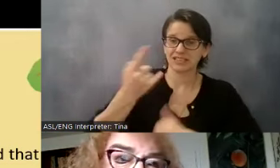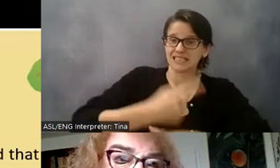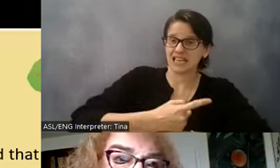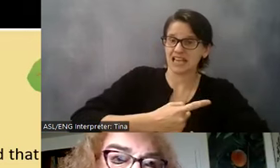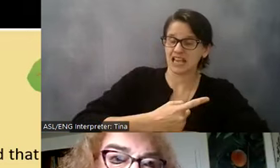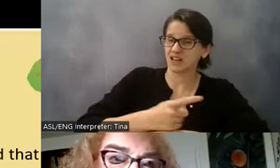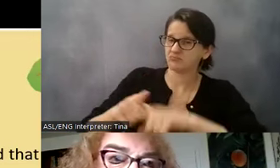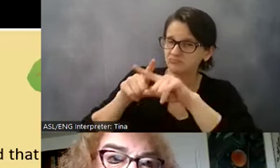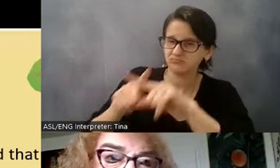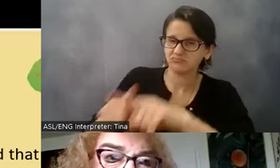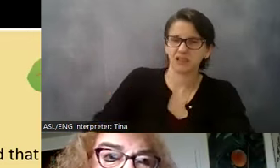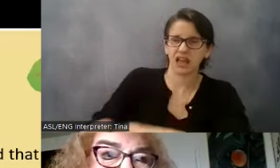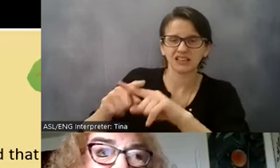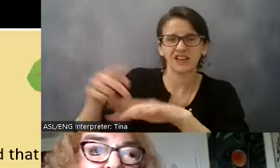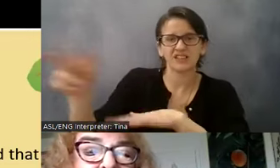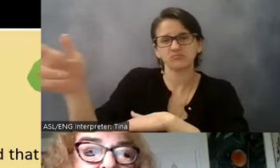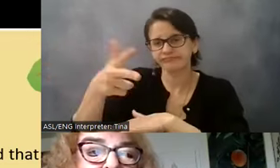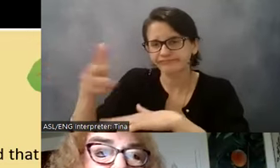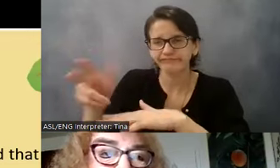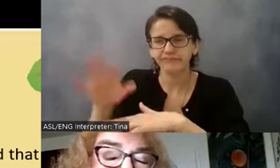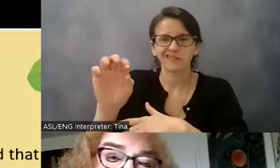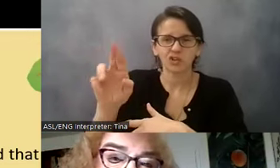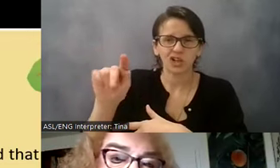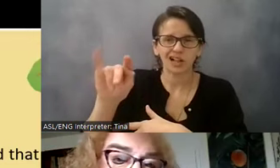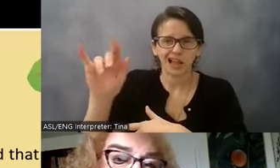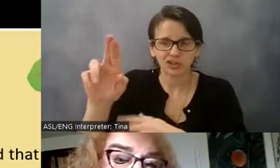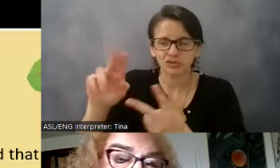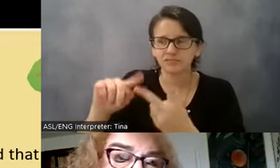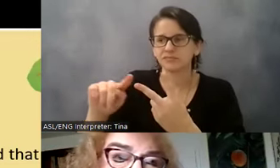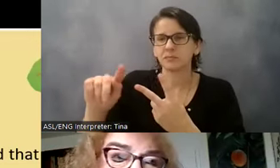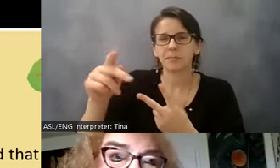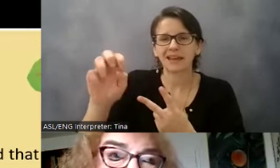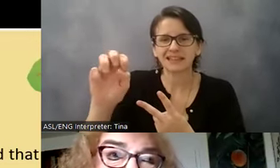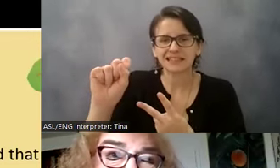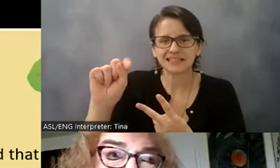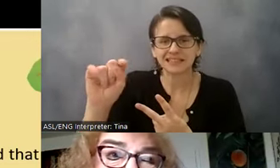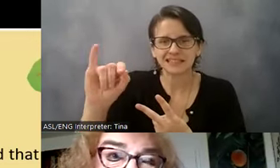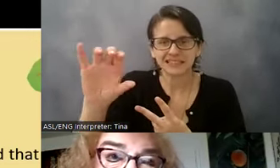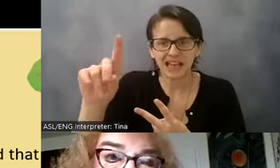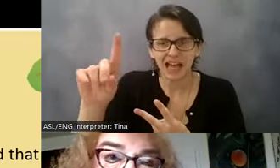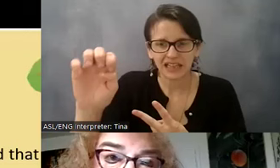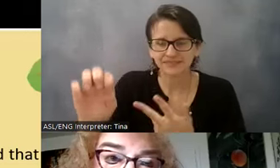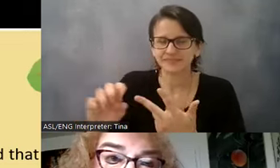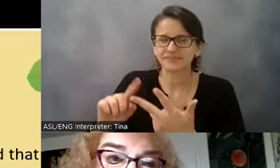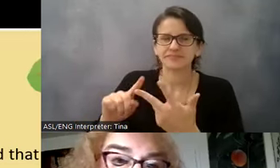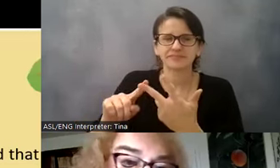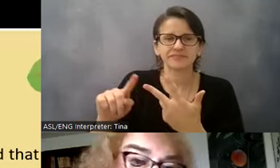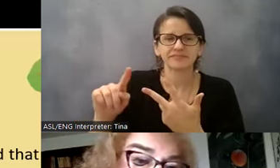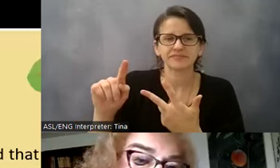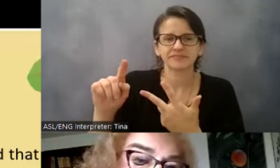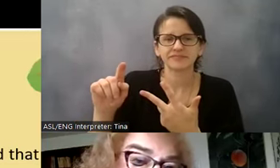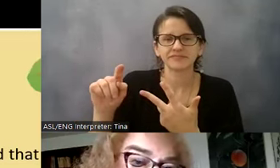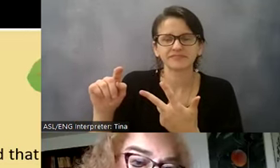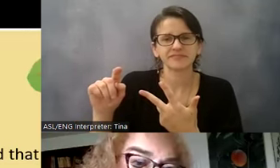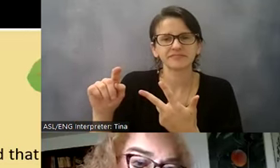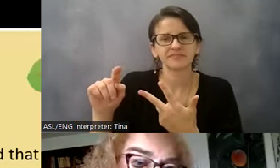toxic pesticides, fungicides, and above all, disruptive tillage. Can